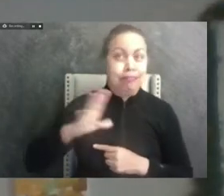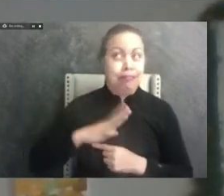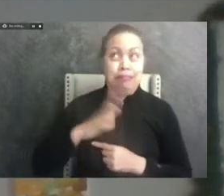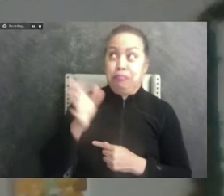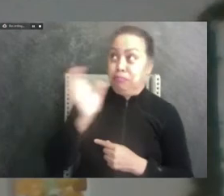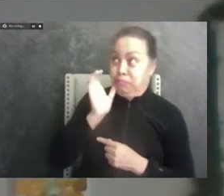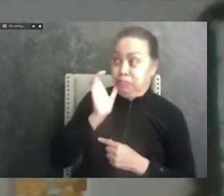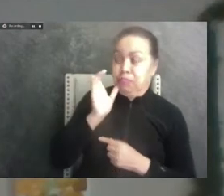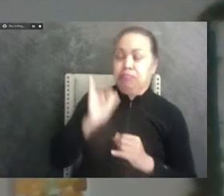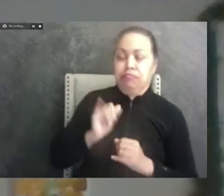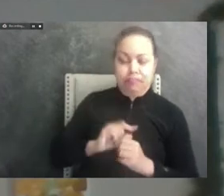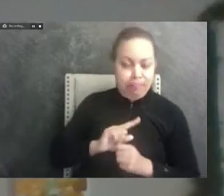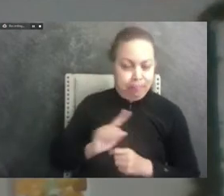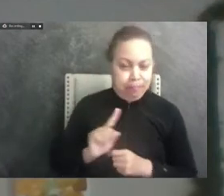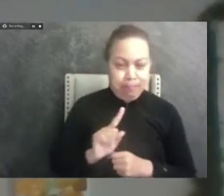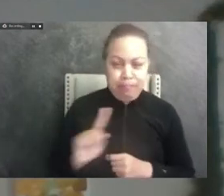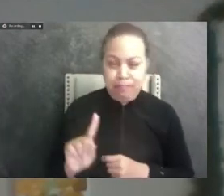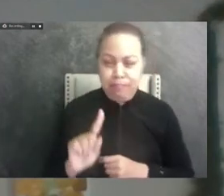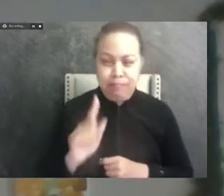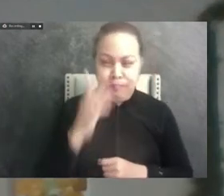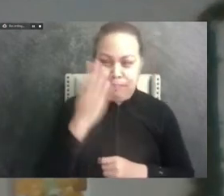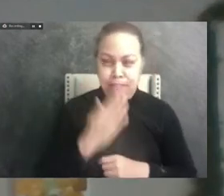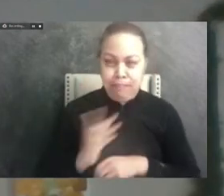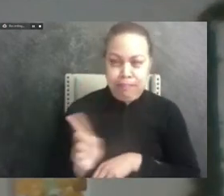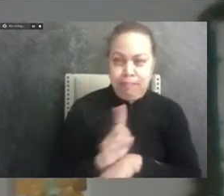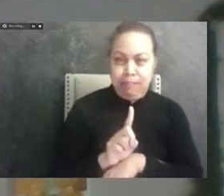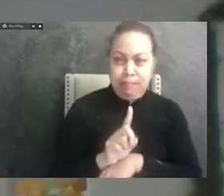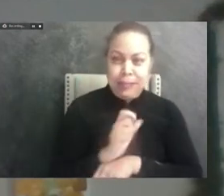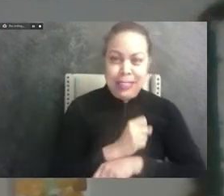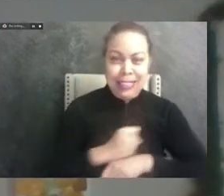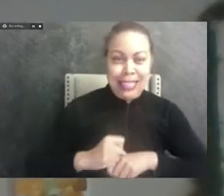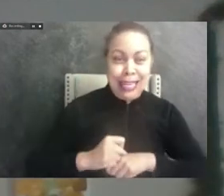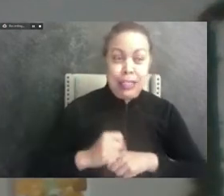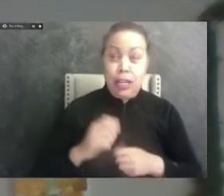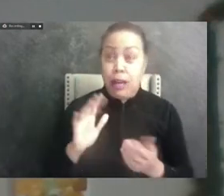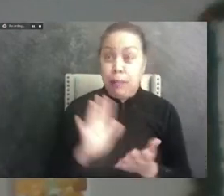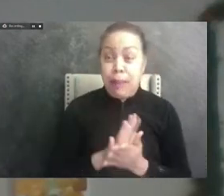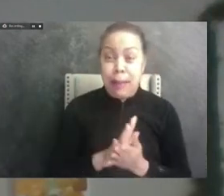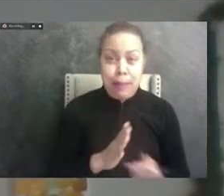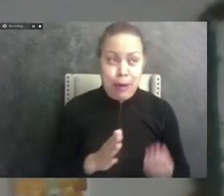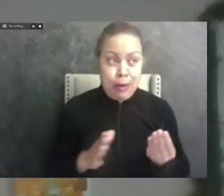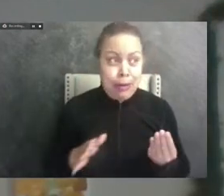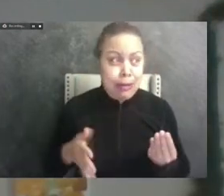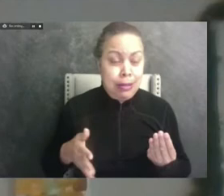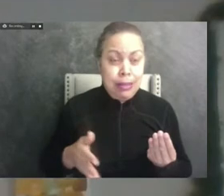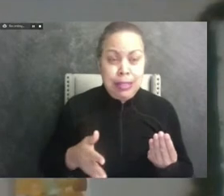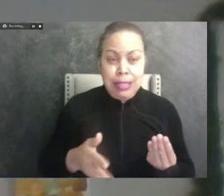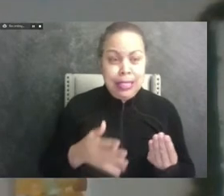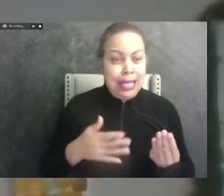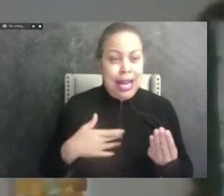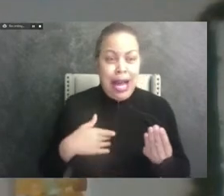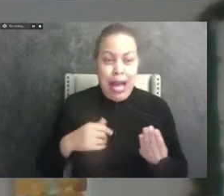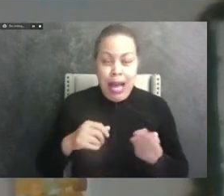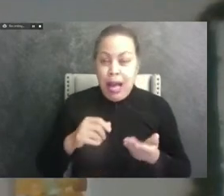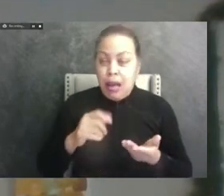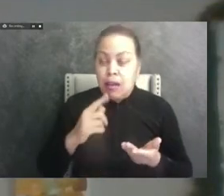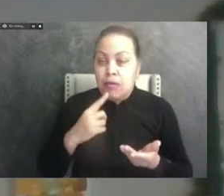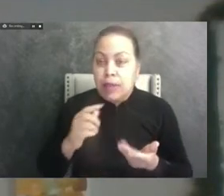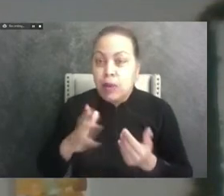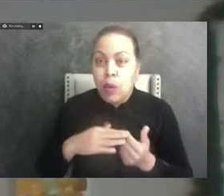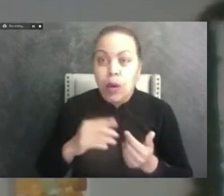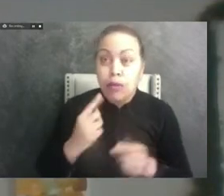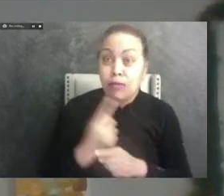stage, straightened the papers in her hands, pages and envelopes, the backs of grocery